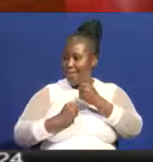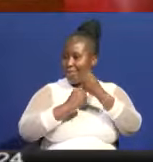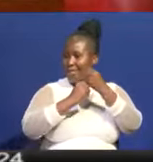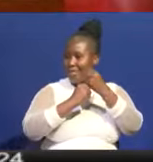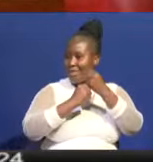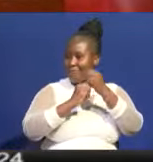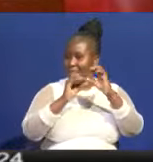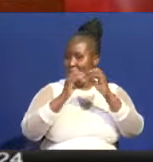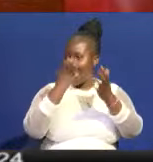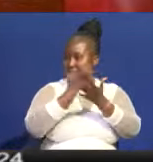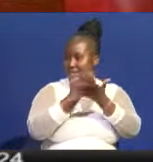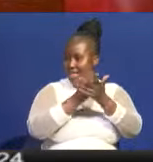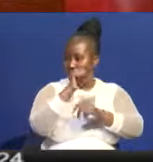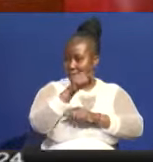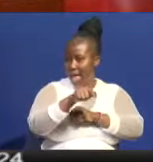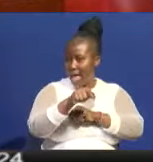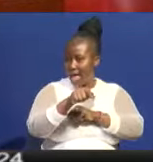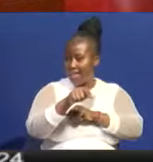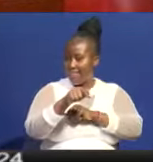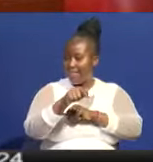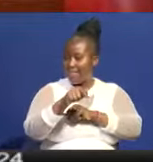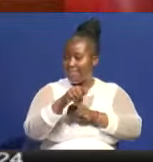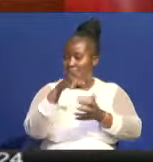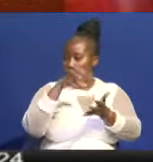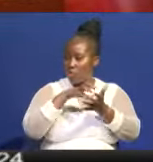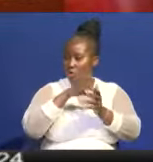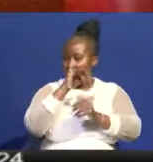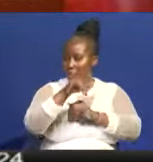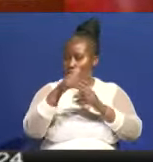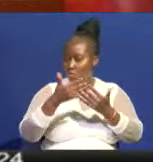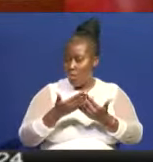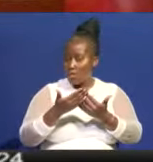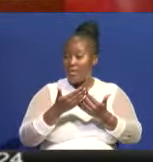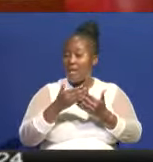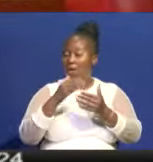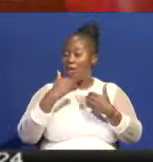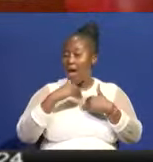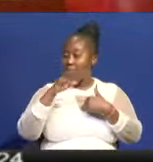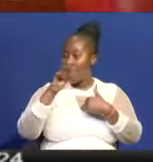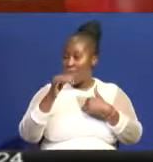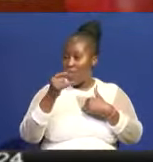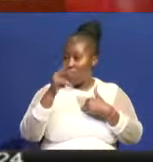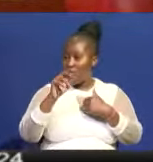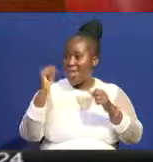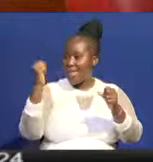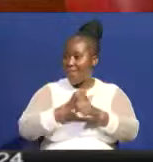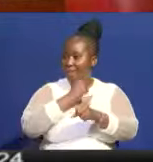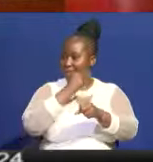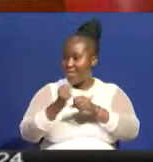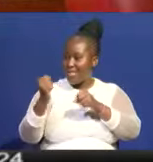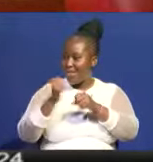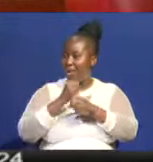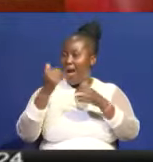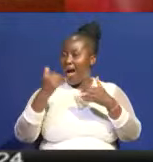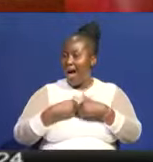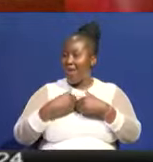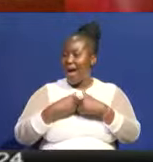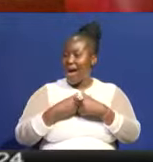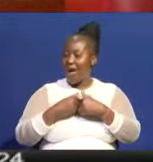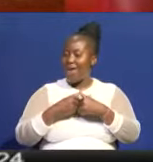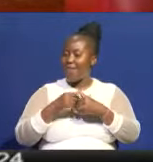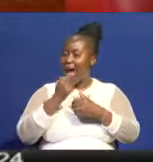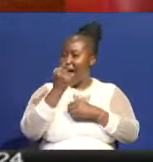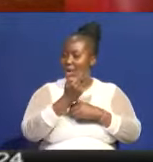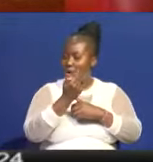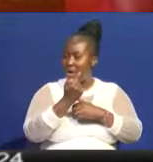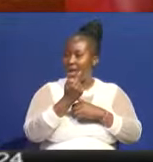any evidence. The consequence of that is that the motion cannot stand as it is and